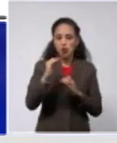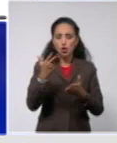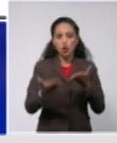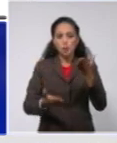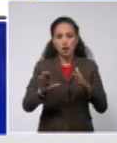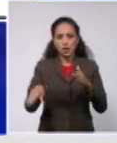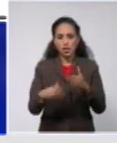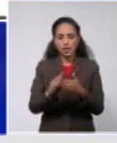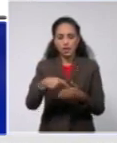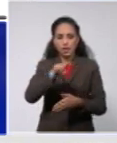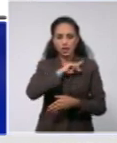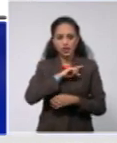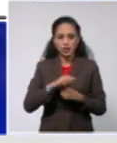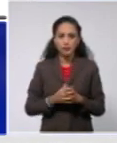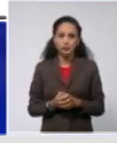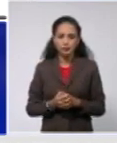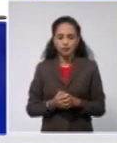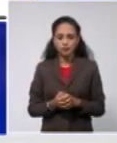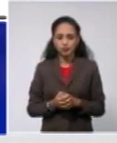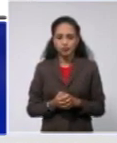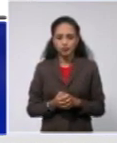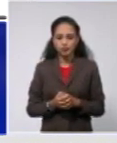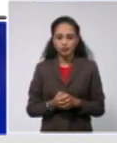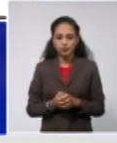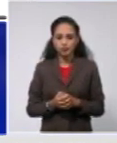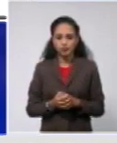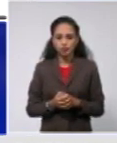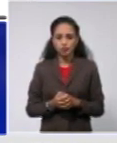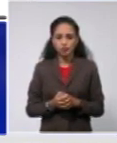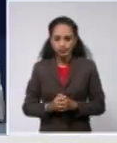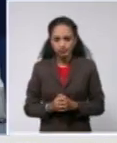100,000 inhabitants over the last 15 days.